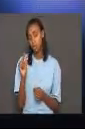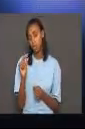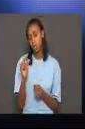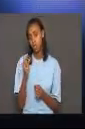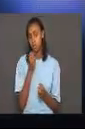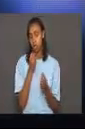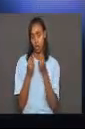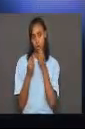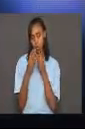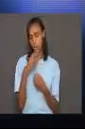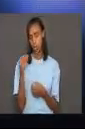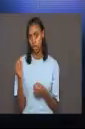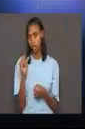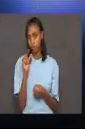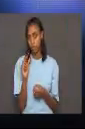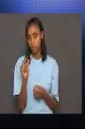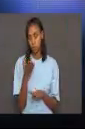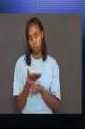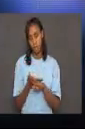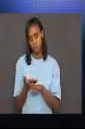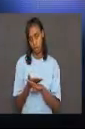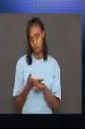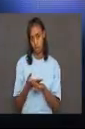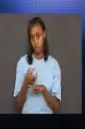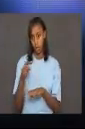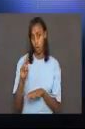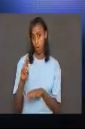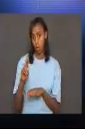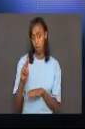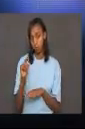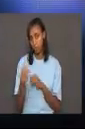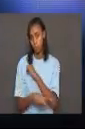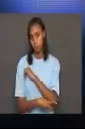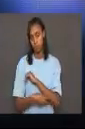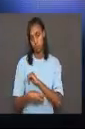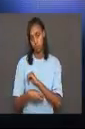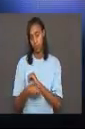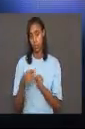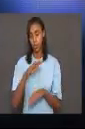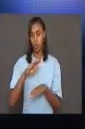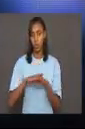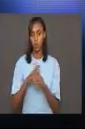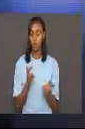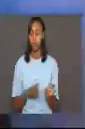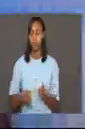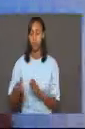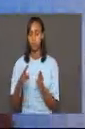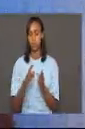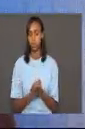crime, and fewer beggars or pickpockets on the streets.